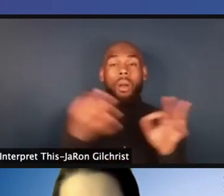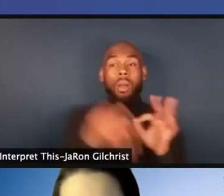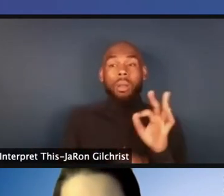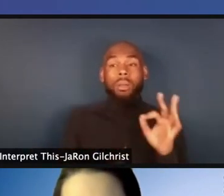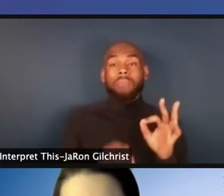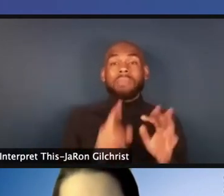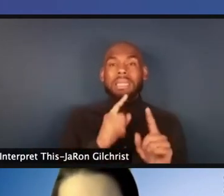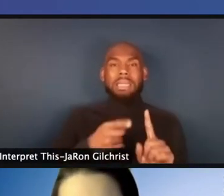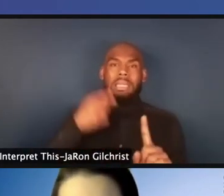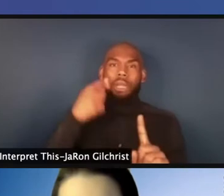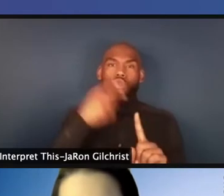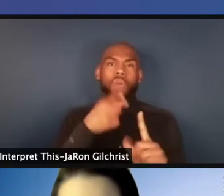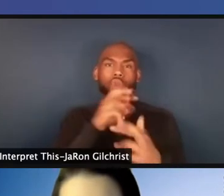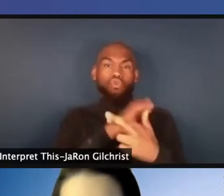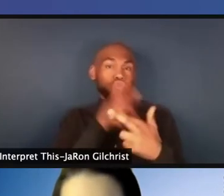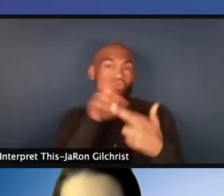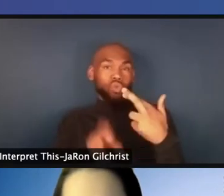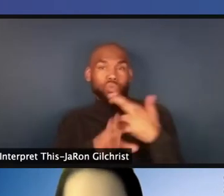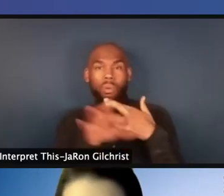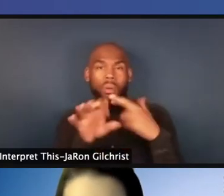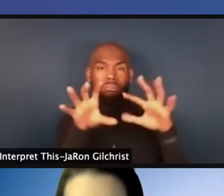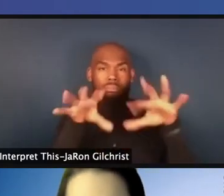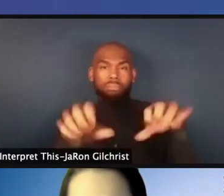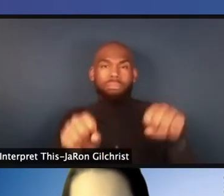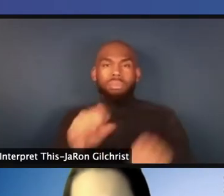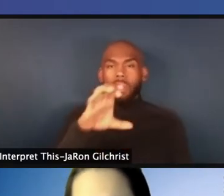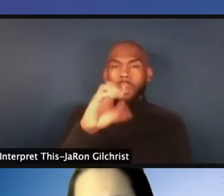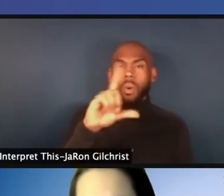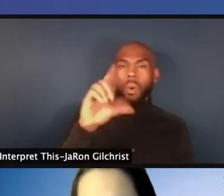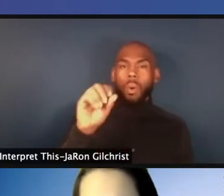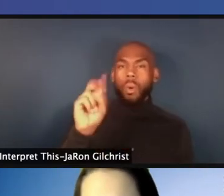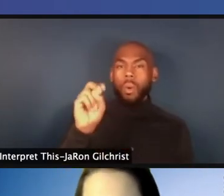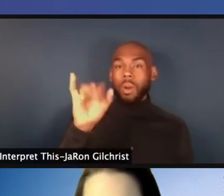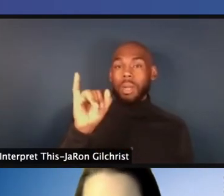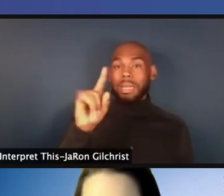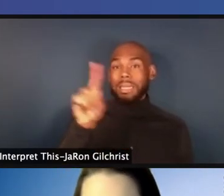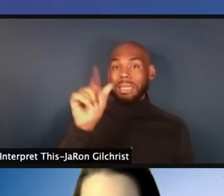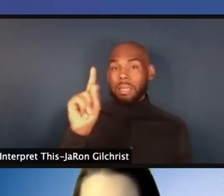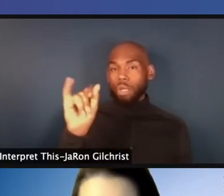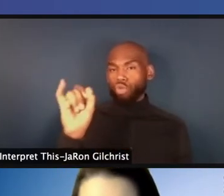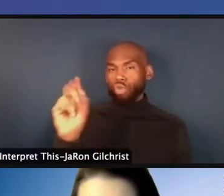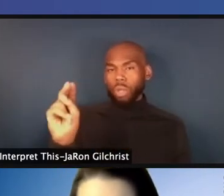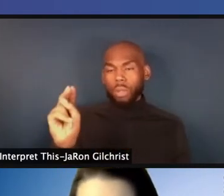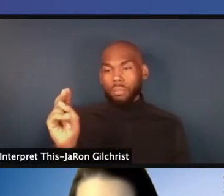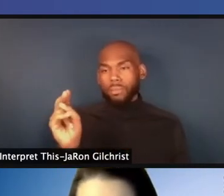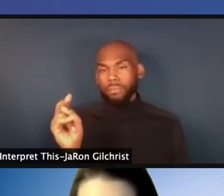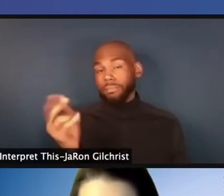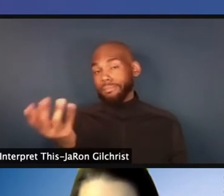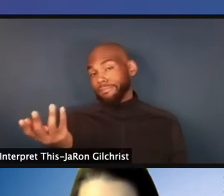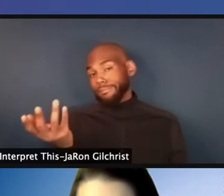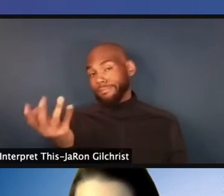colonization. So you got to send to justice. That's the rules.